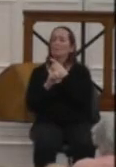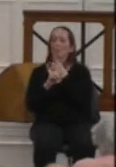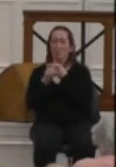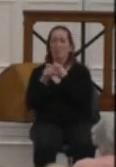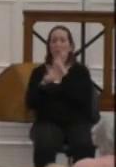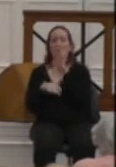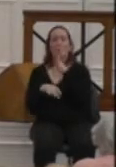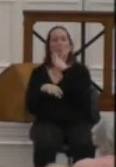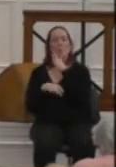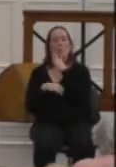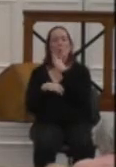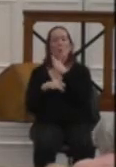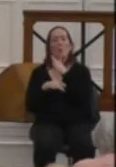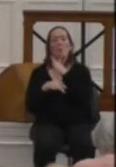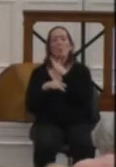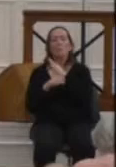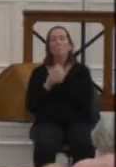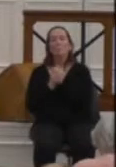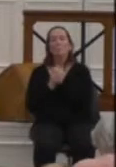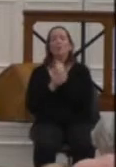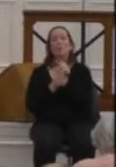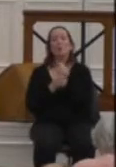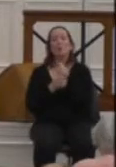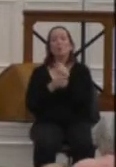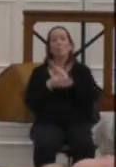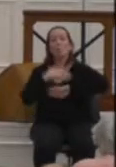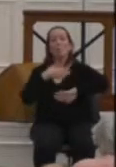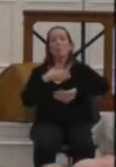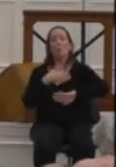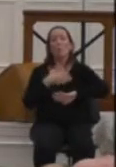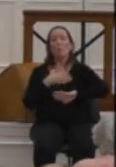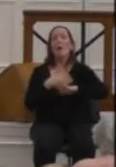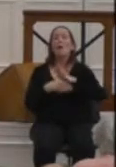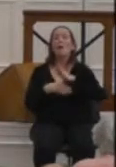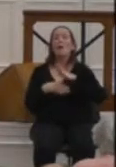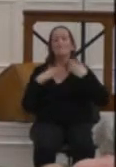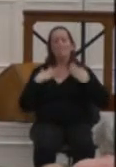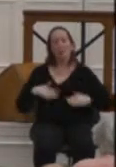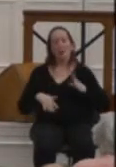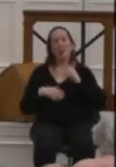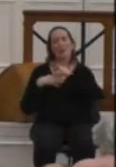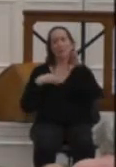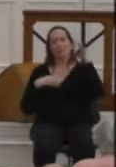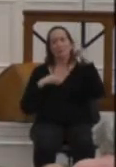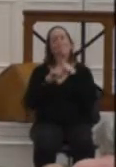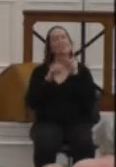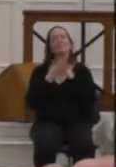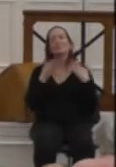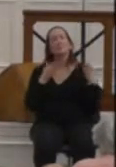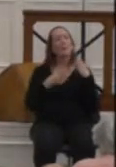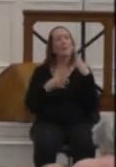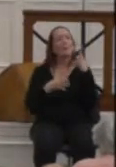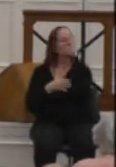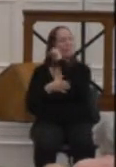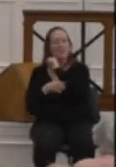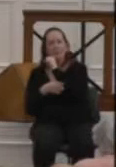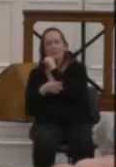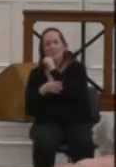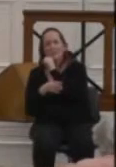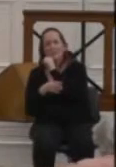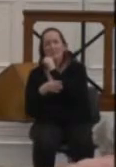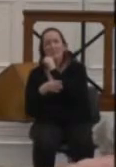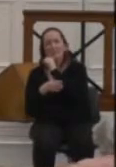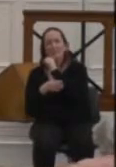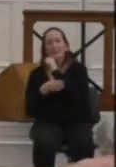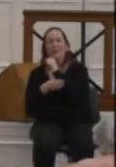You were born body and soul, but something was missing. And that's what